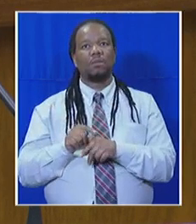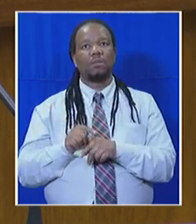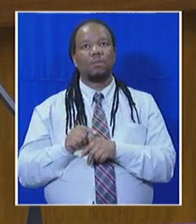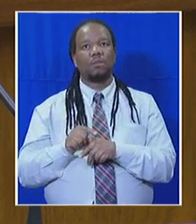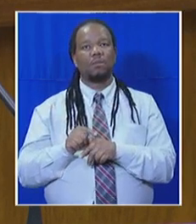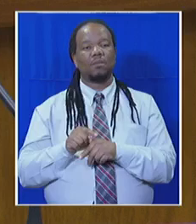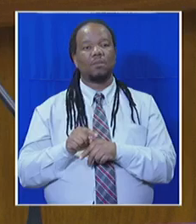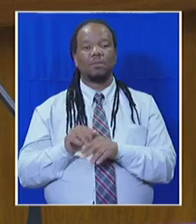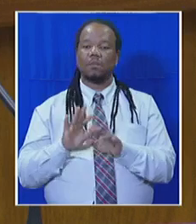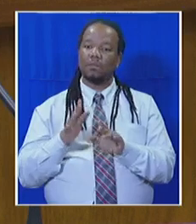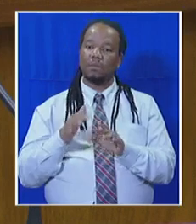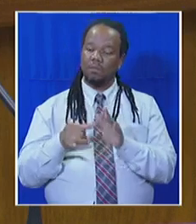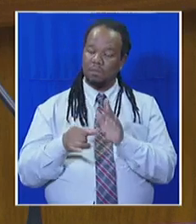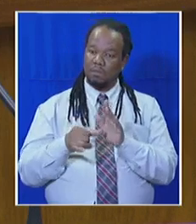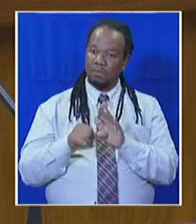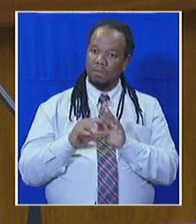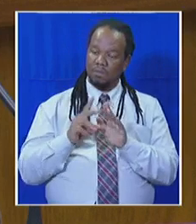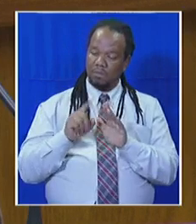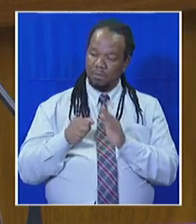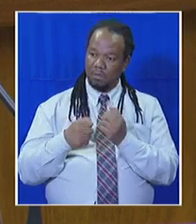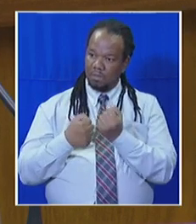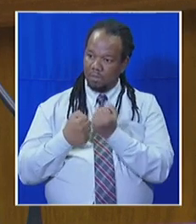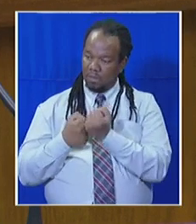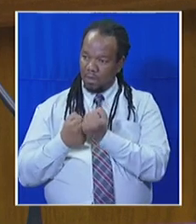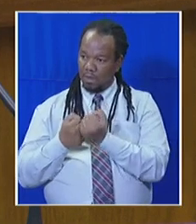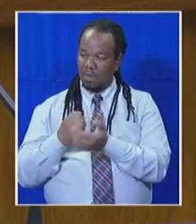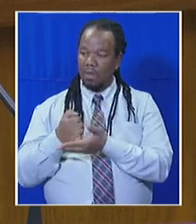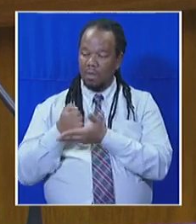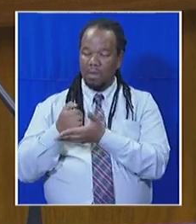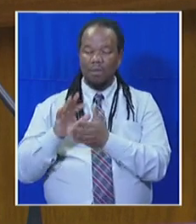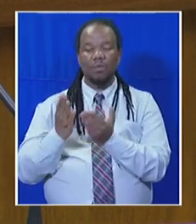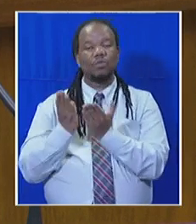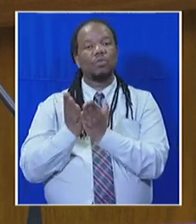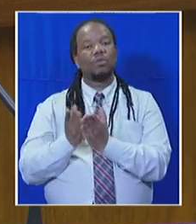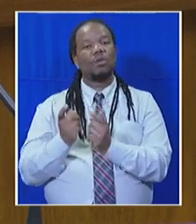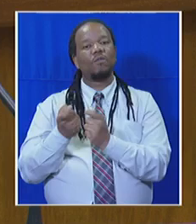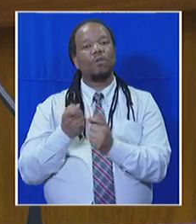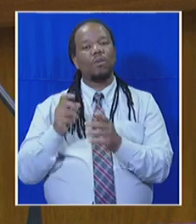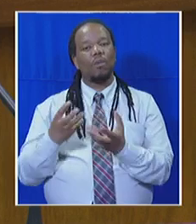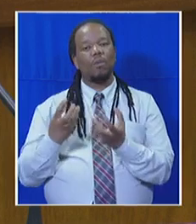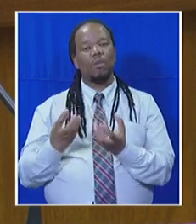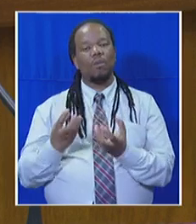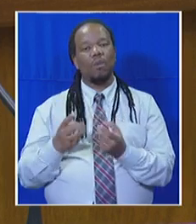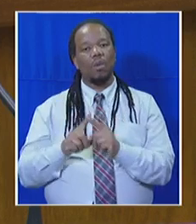to assist the students who are coming from the poor background, not just to finance the rich.